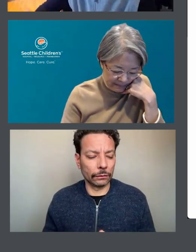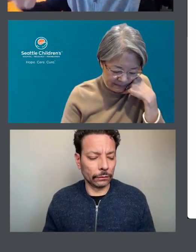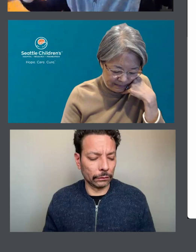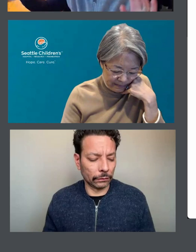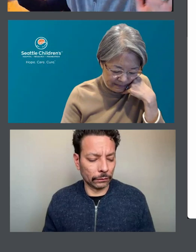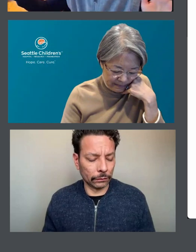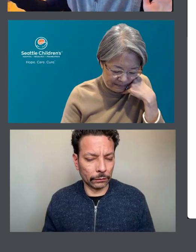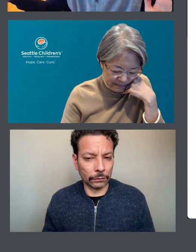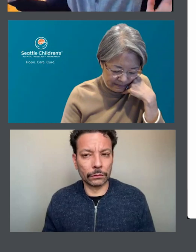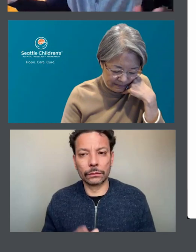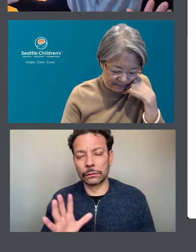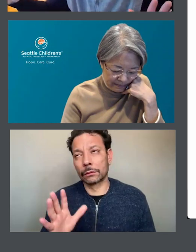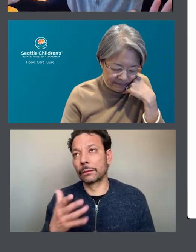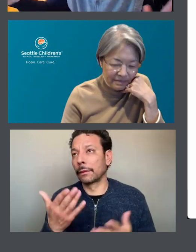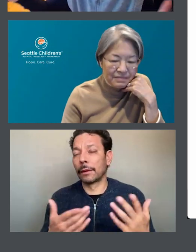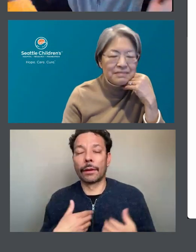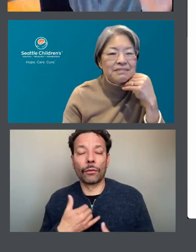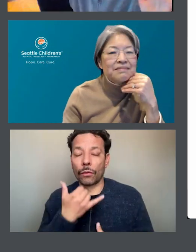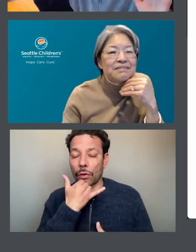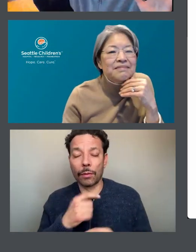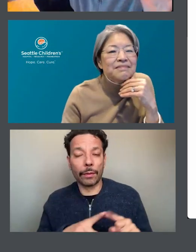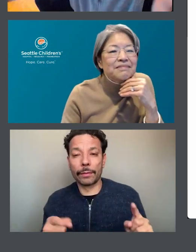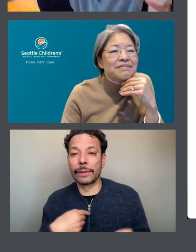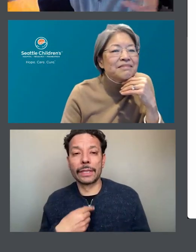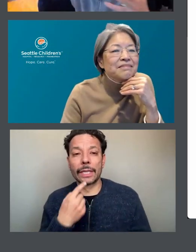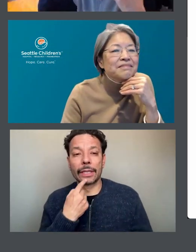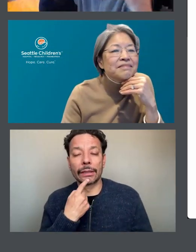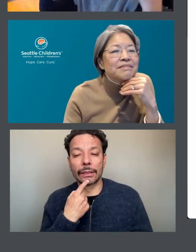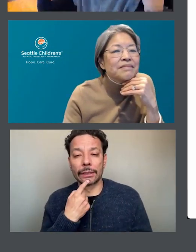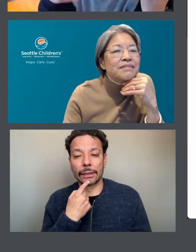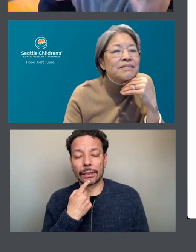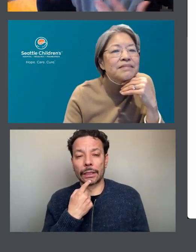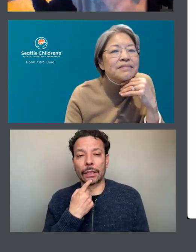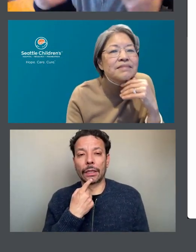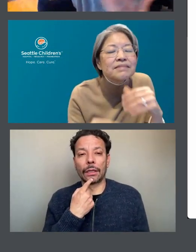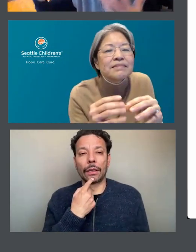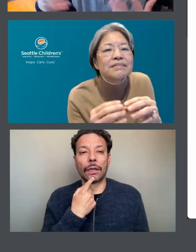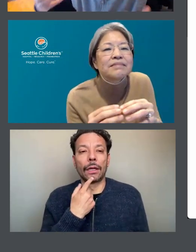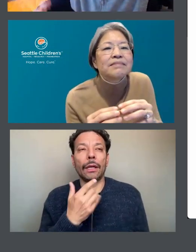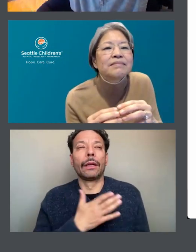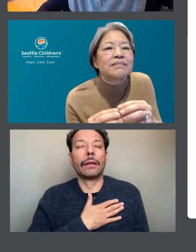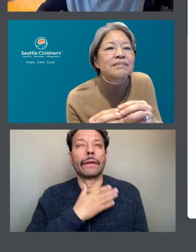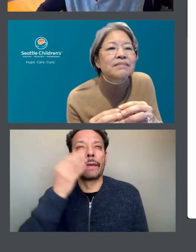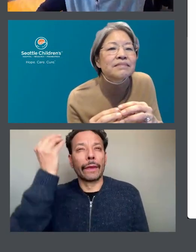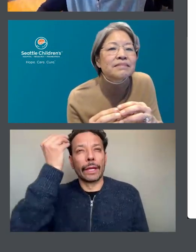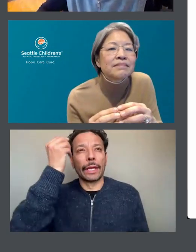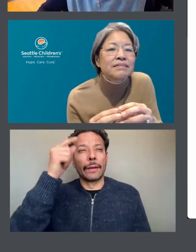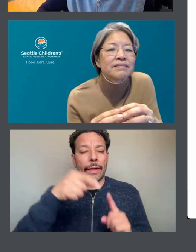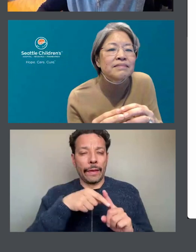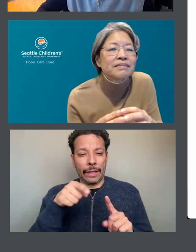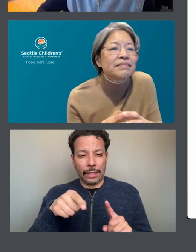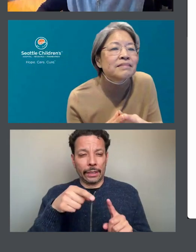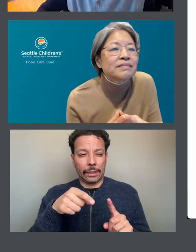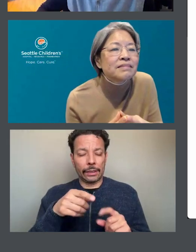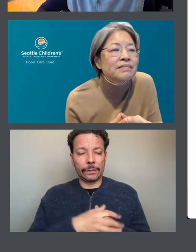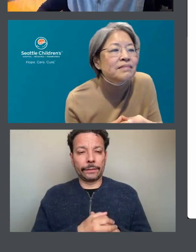look, and I could be wrong, so I'm just saying this is just my thinking about this over time.